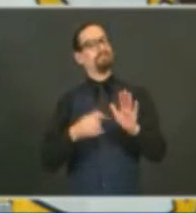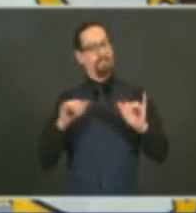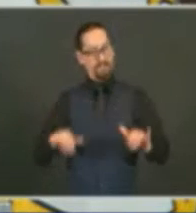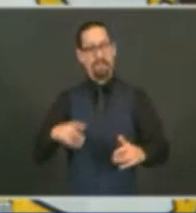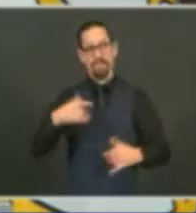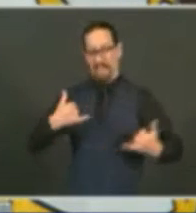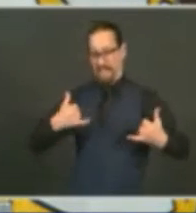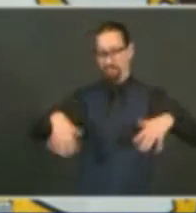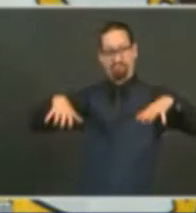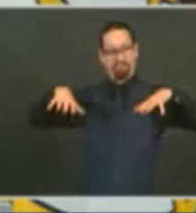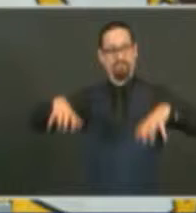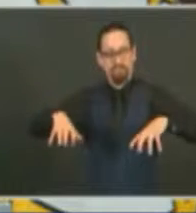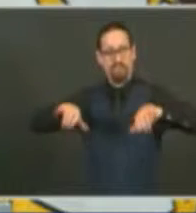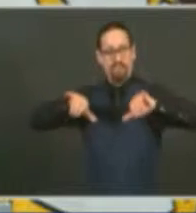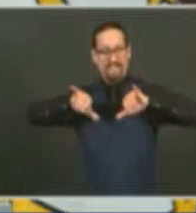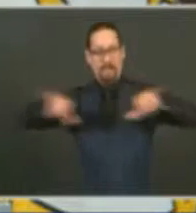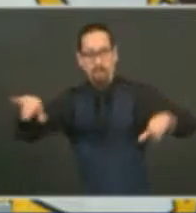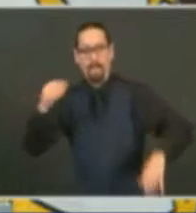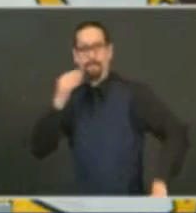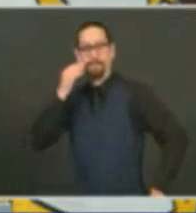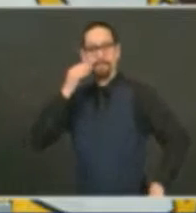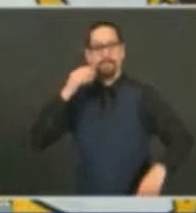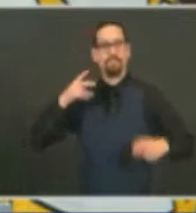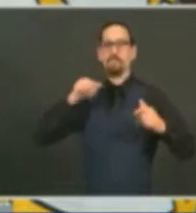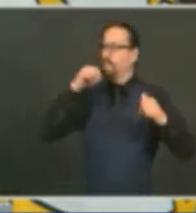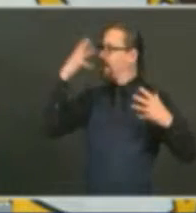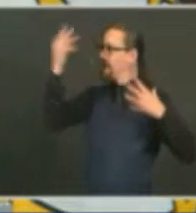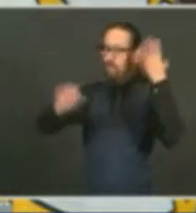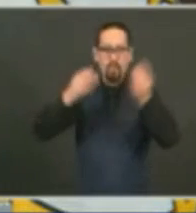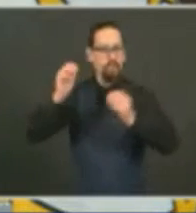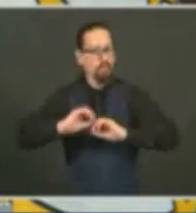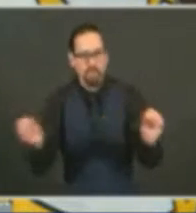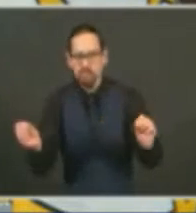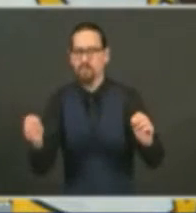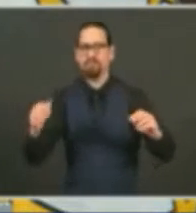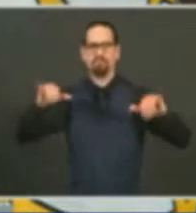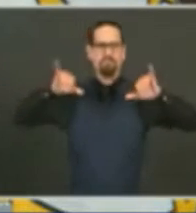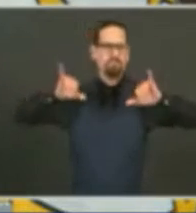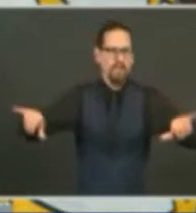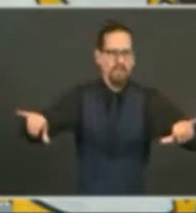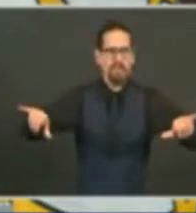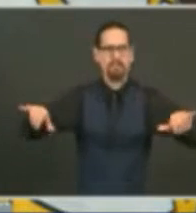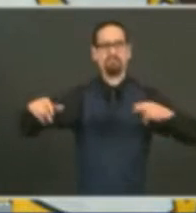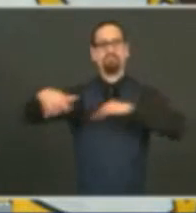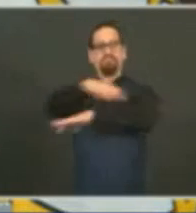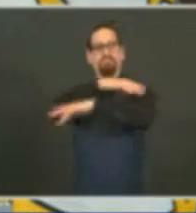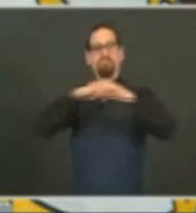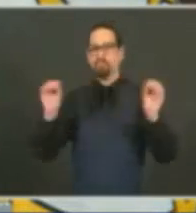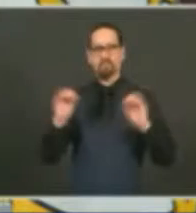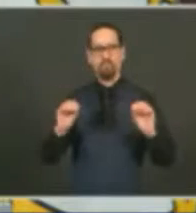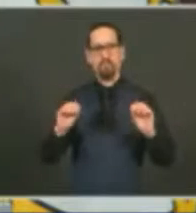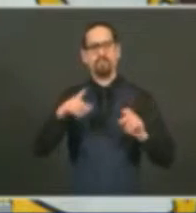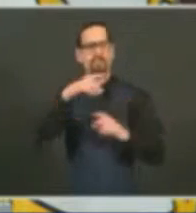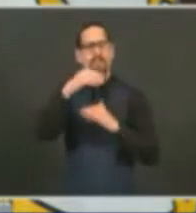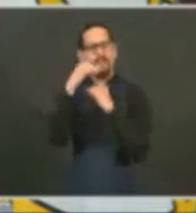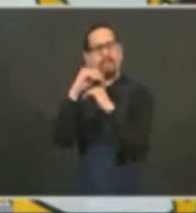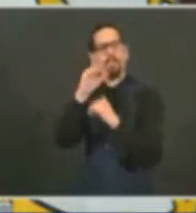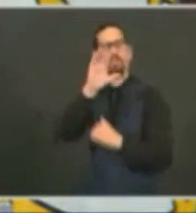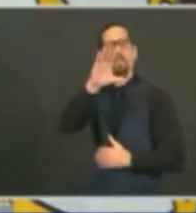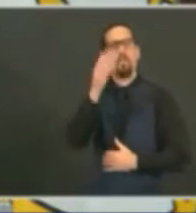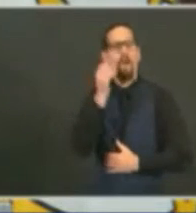home, not congregating, staying exclusively with the people they live with, wearing